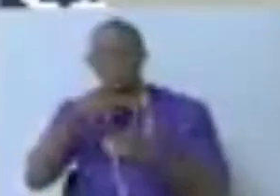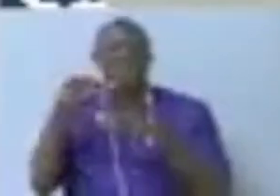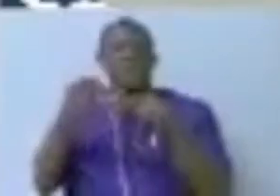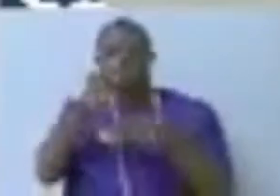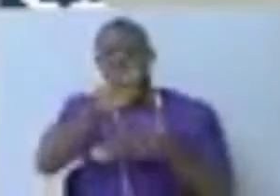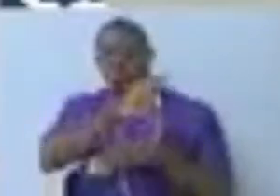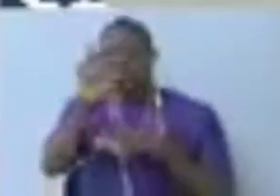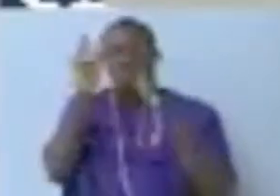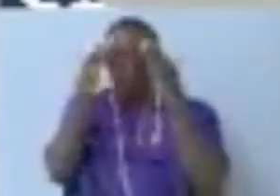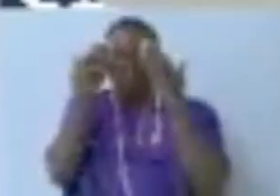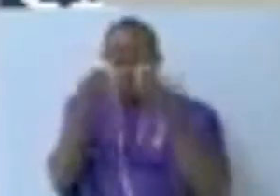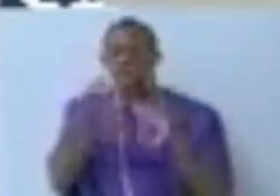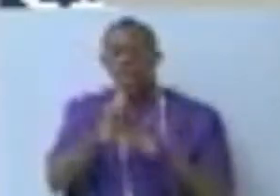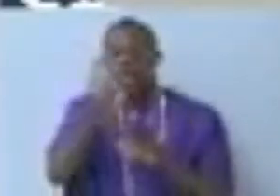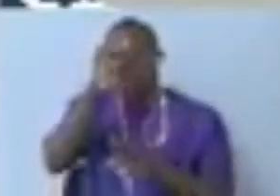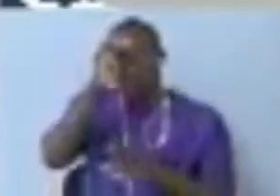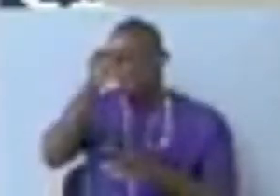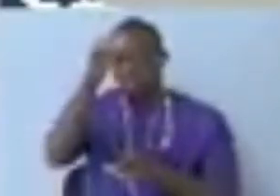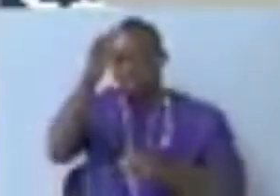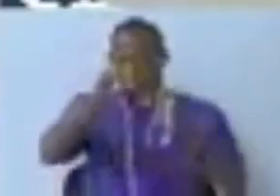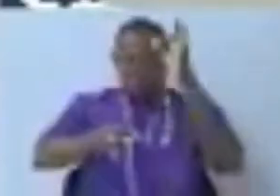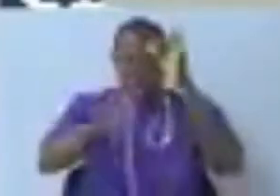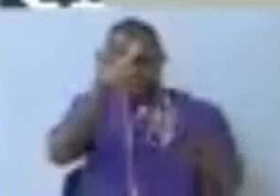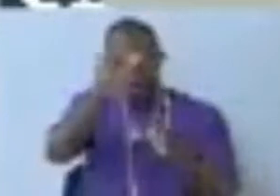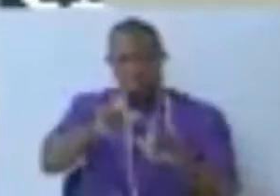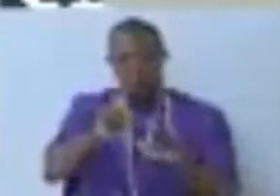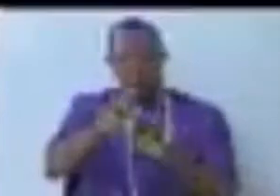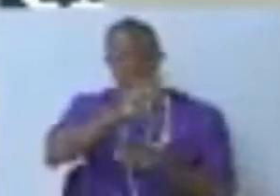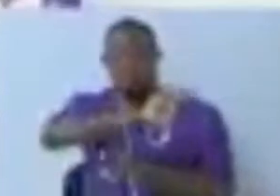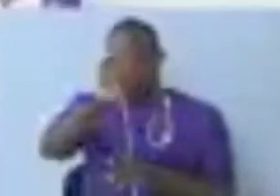As Minister of Justice, you did not do your work on this